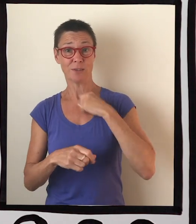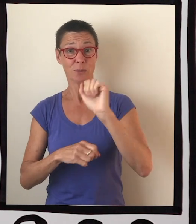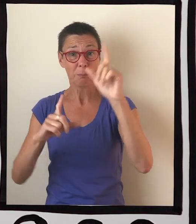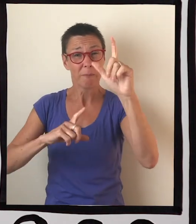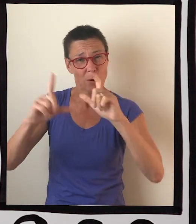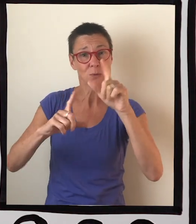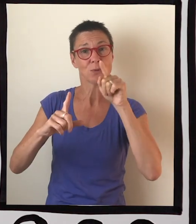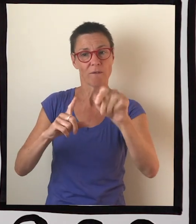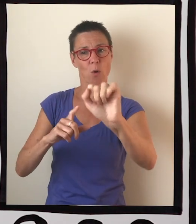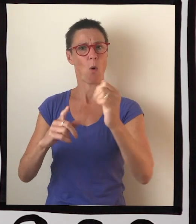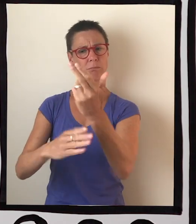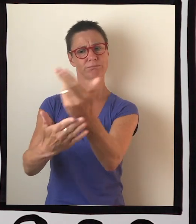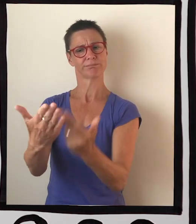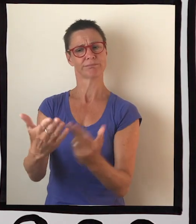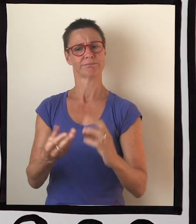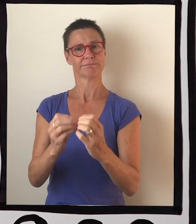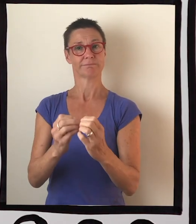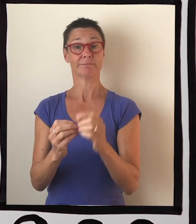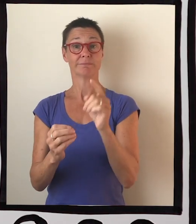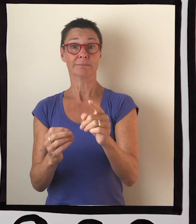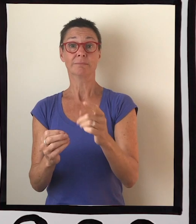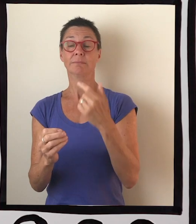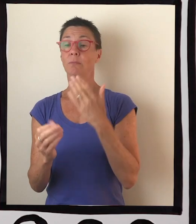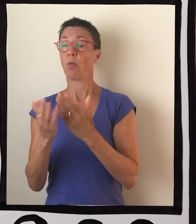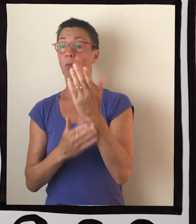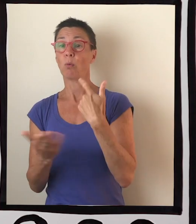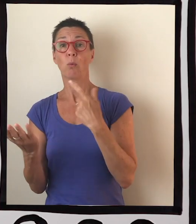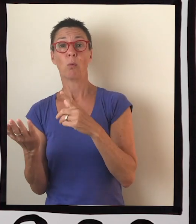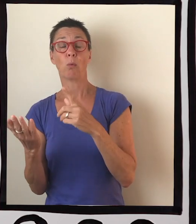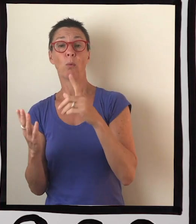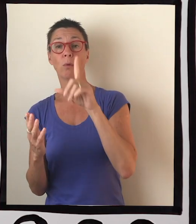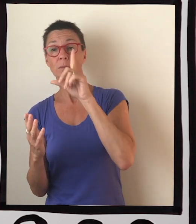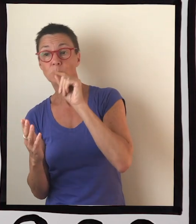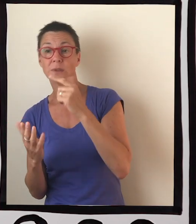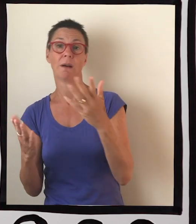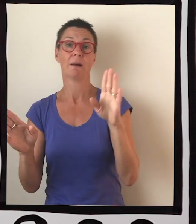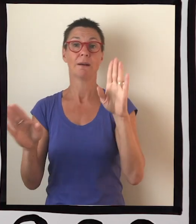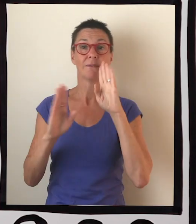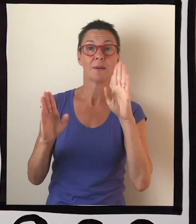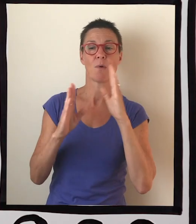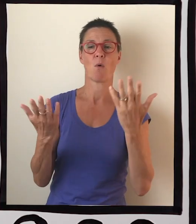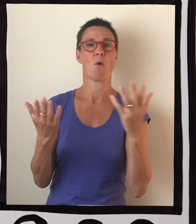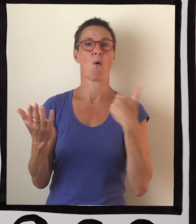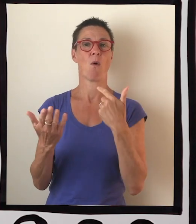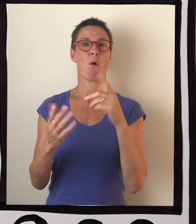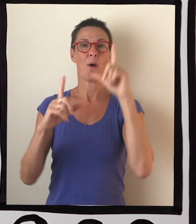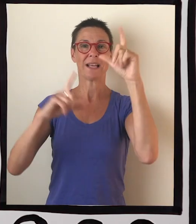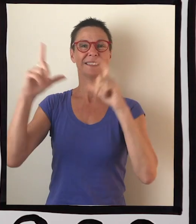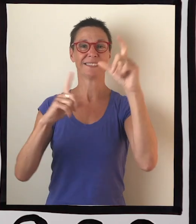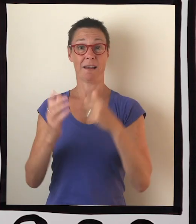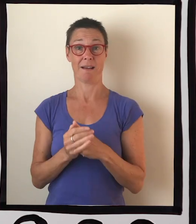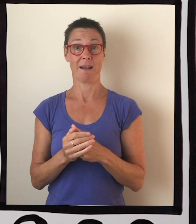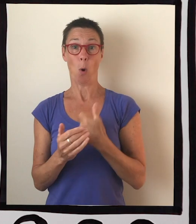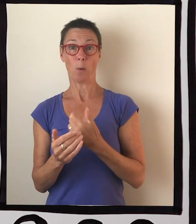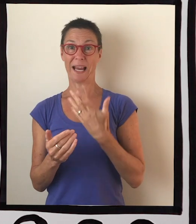please take photos of your fabulous creations and send them in at anna brooder on twitter facebook or instagram